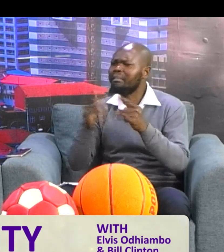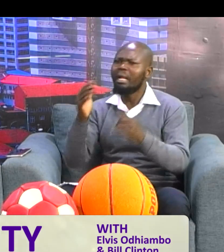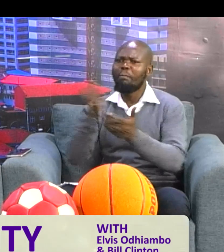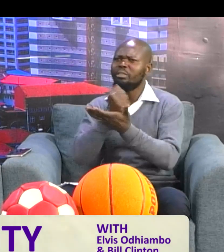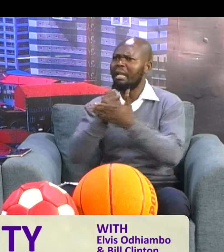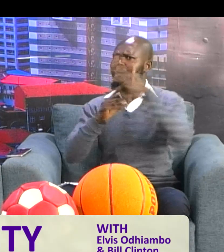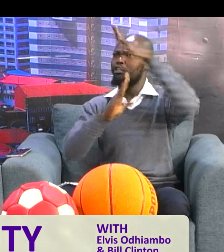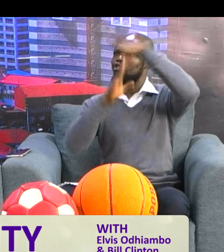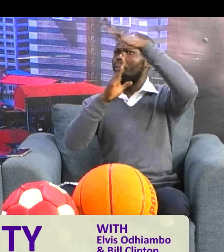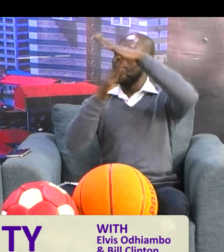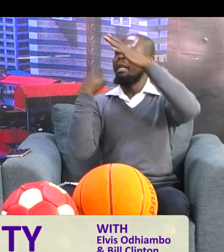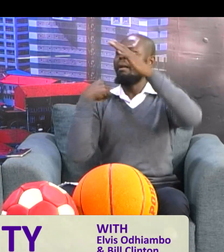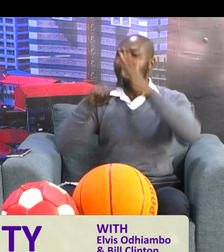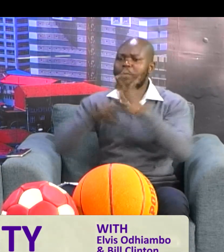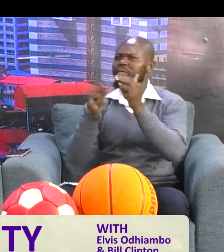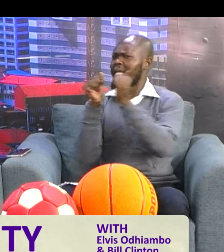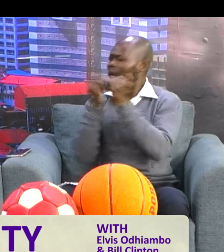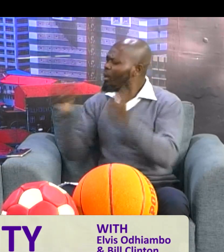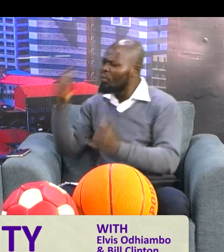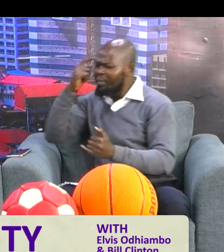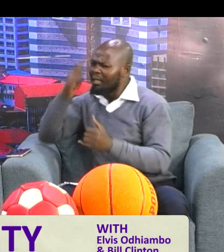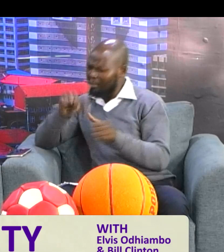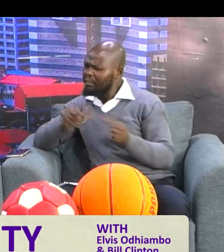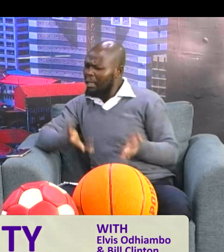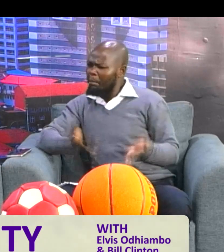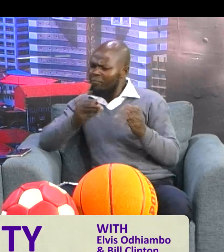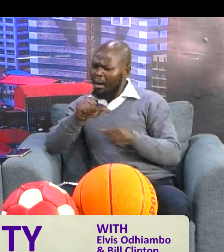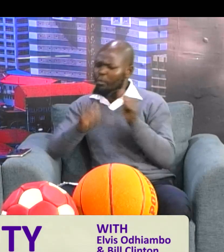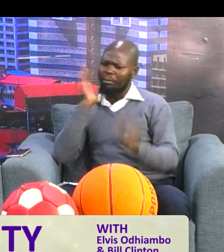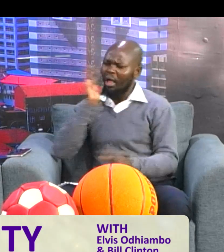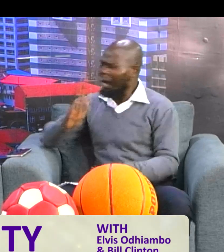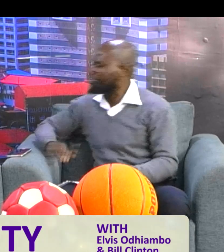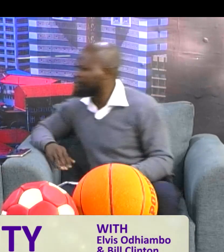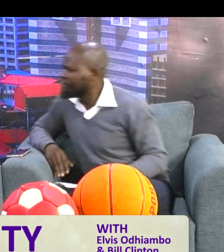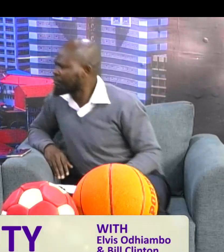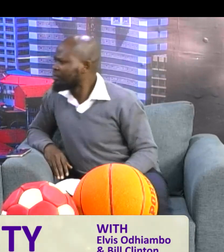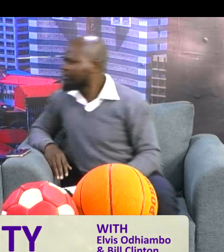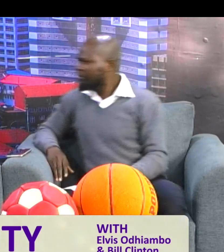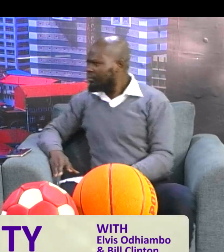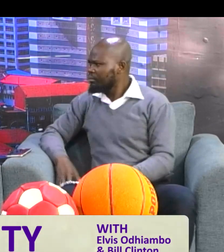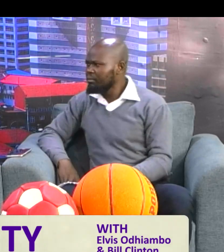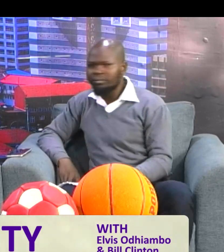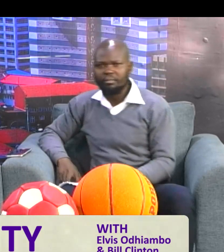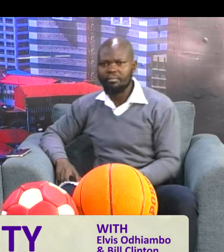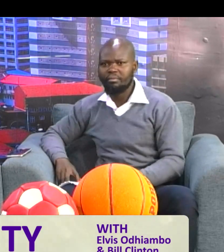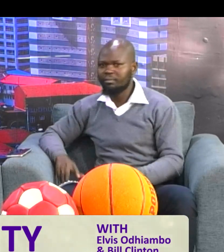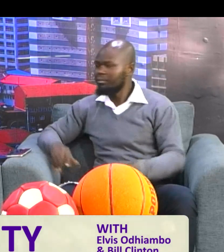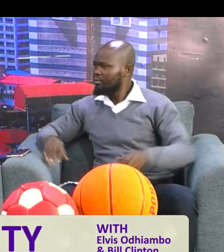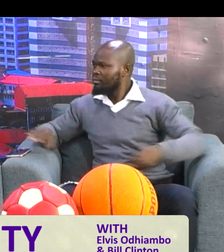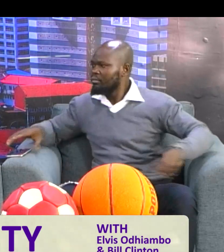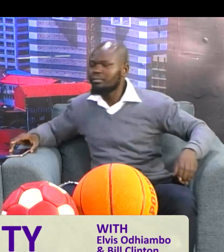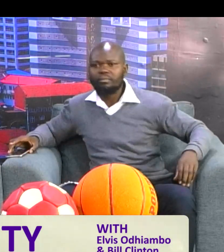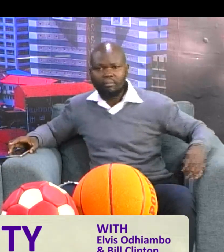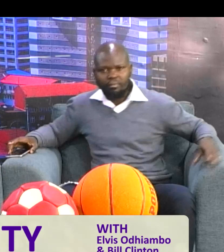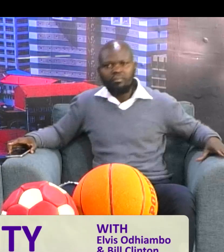came through? Muranga being number 8, Poster number 1. Right. How do you think they're going to progress? Well, let me